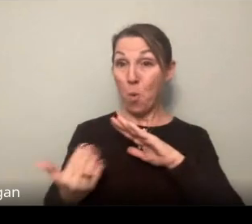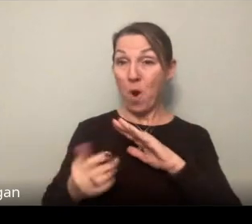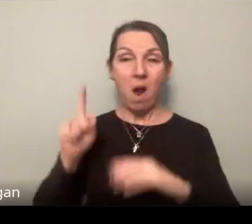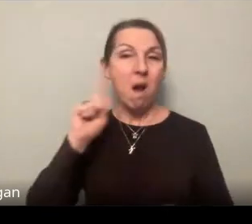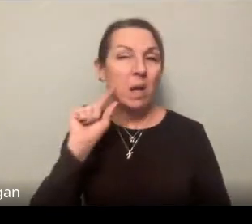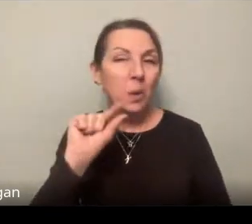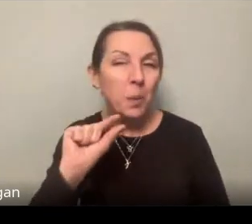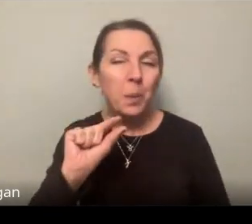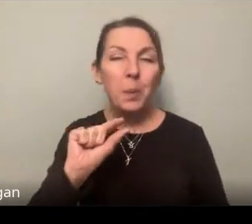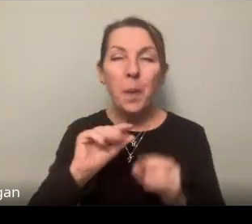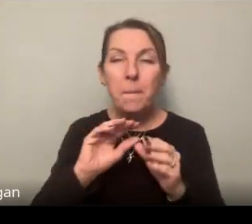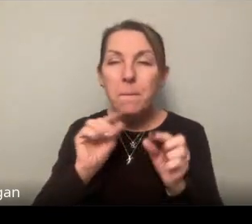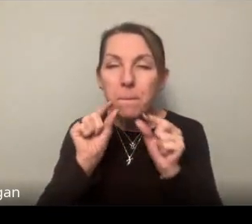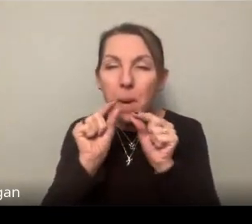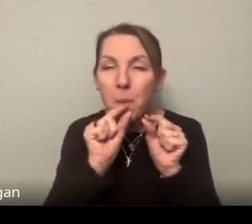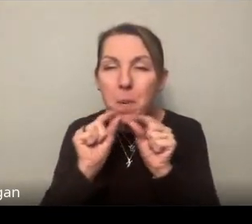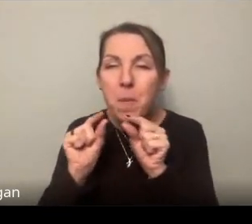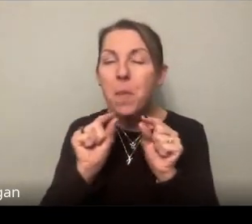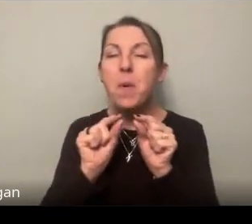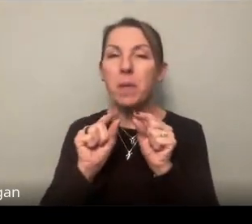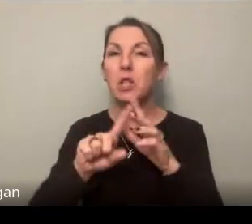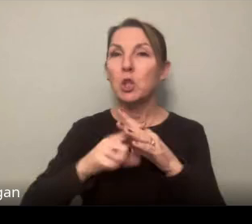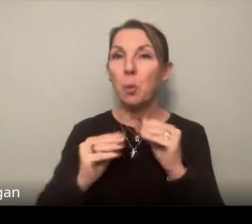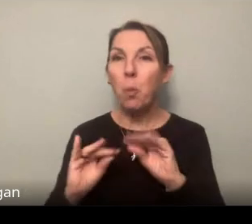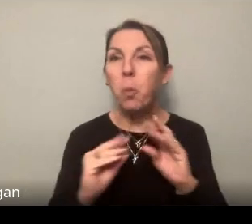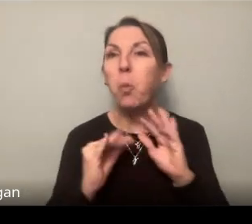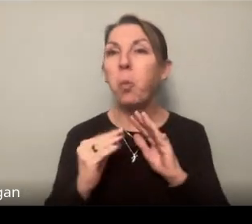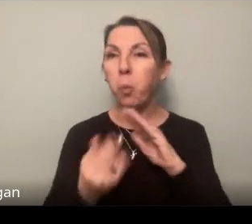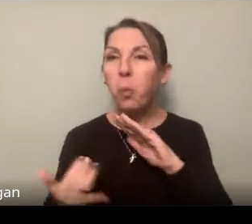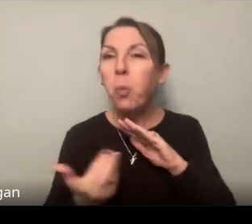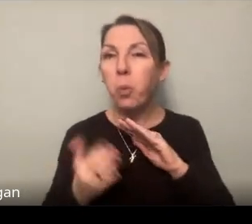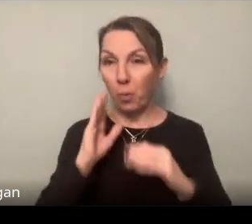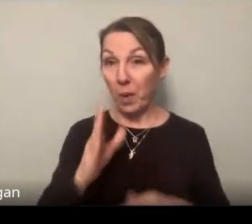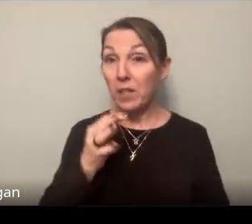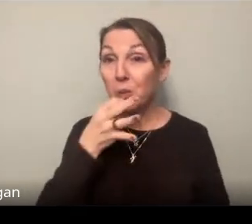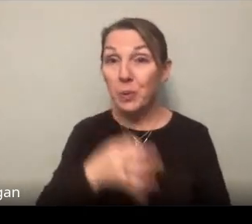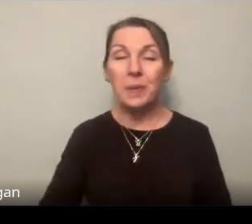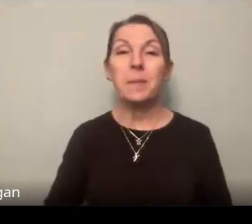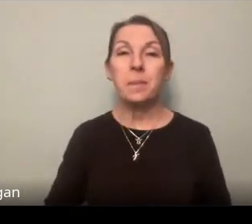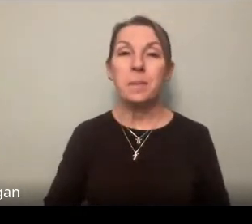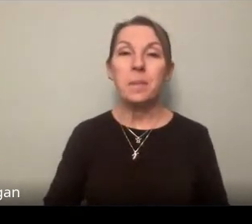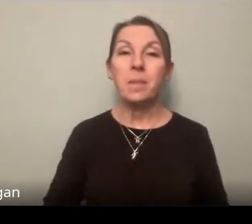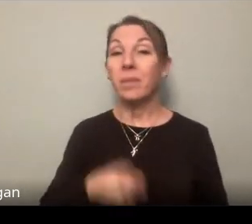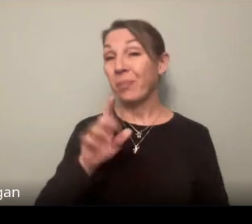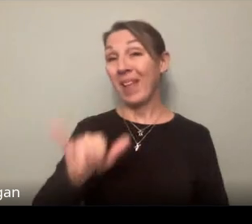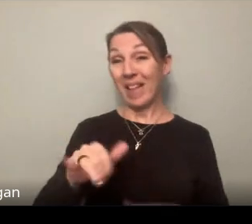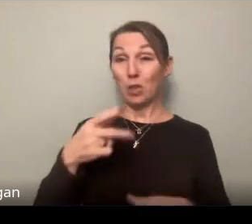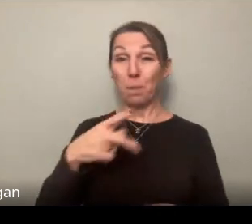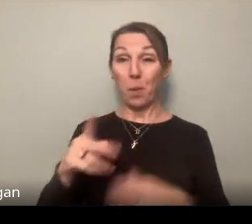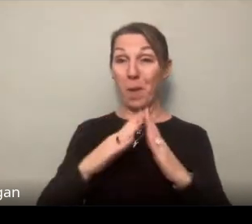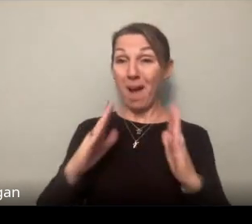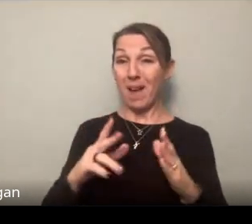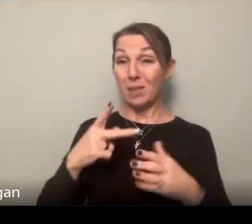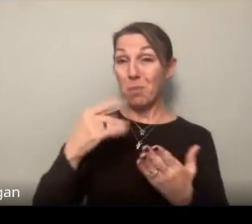little bubbles, the big bubbles are coming. um, So yeah, that's how Purple House Project started, and now